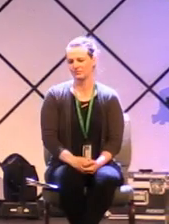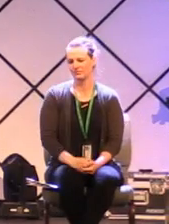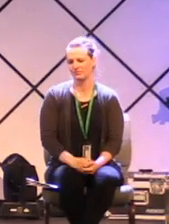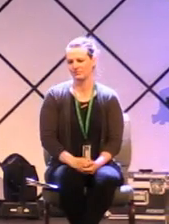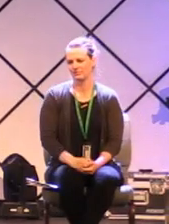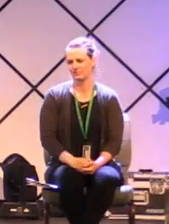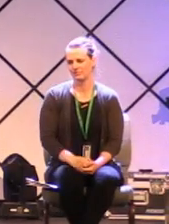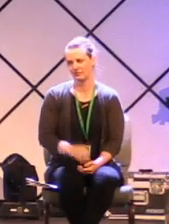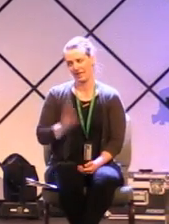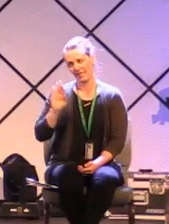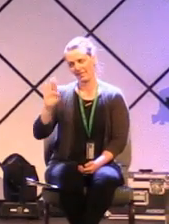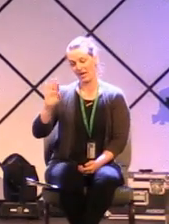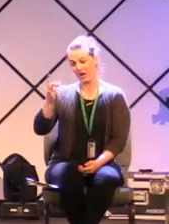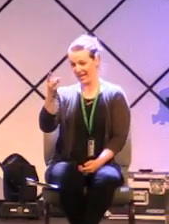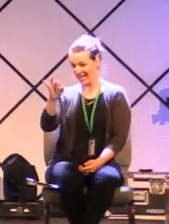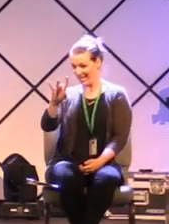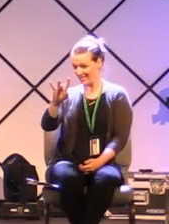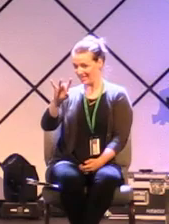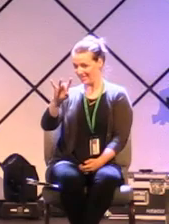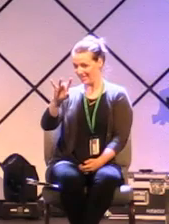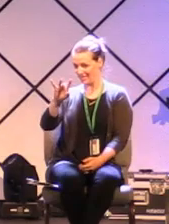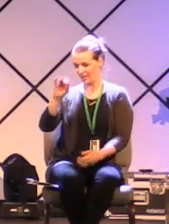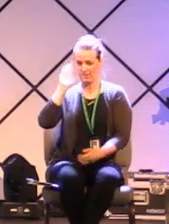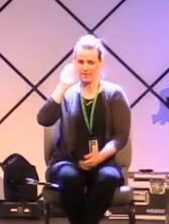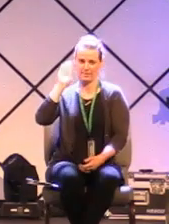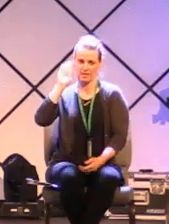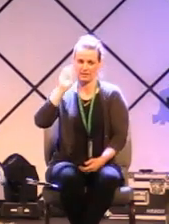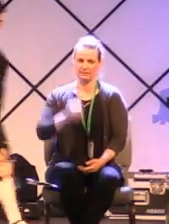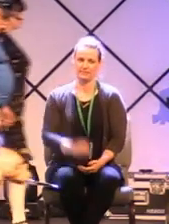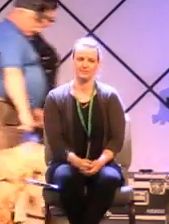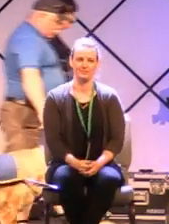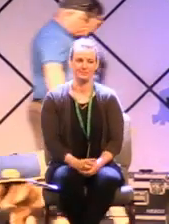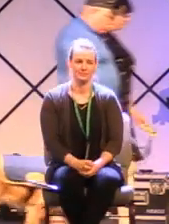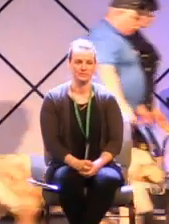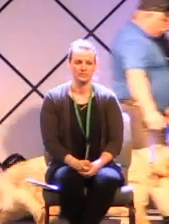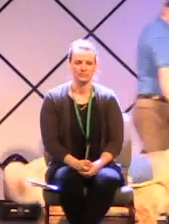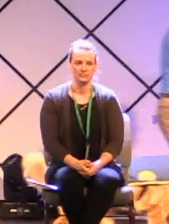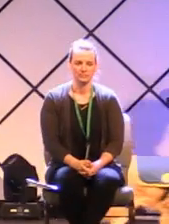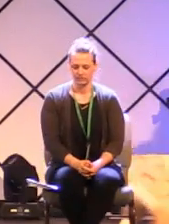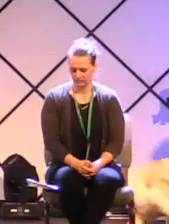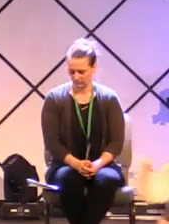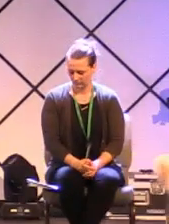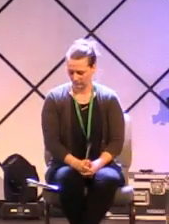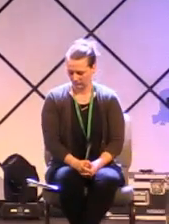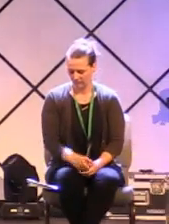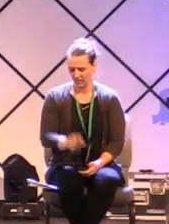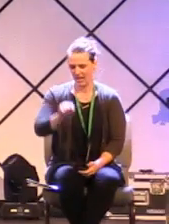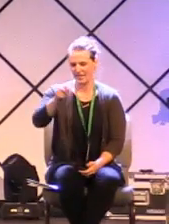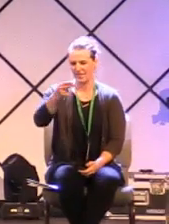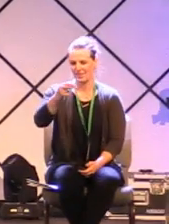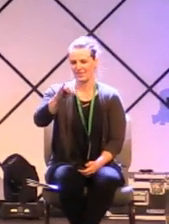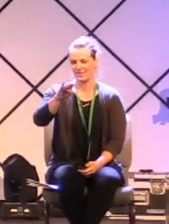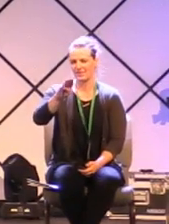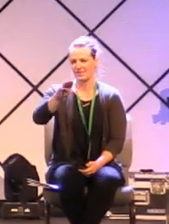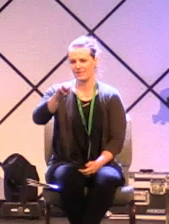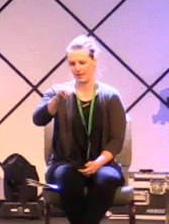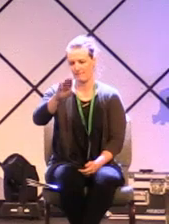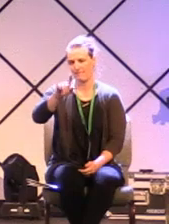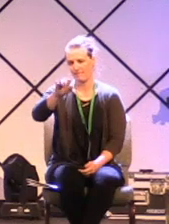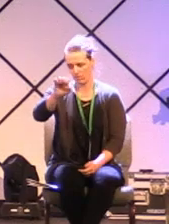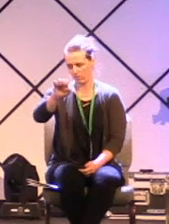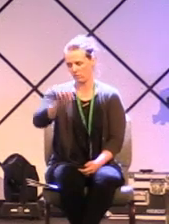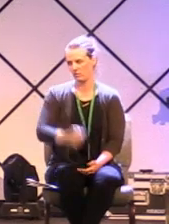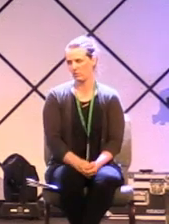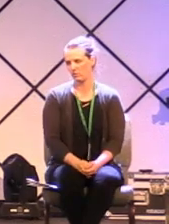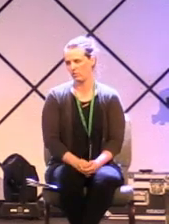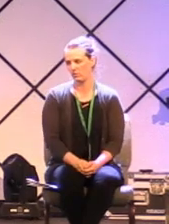Washington, their eighth puppy. And this is Thimble, raised by Tracy Stafford and